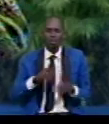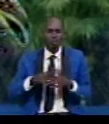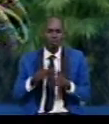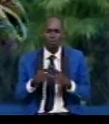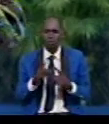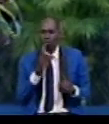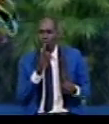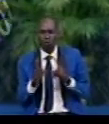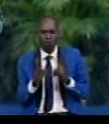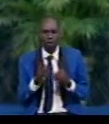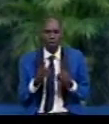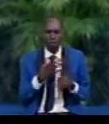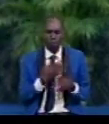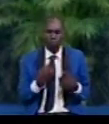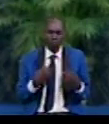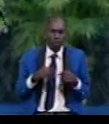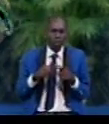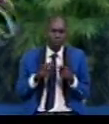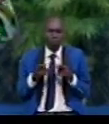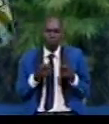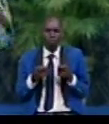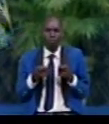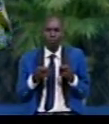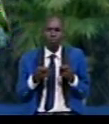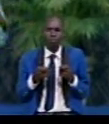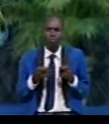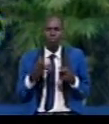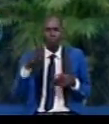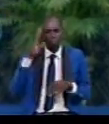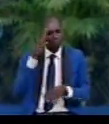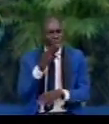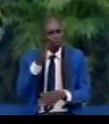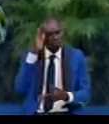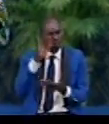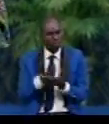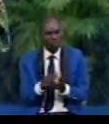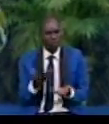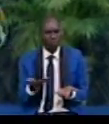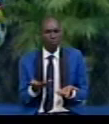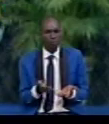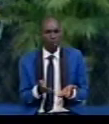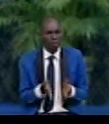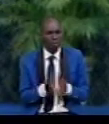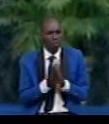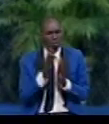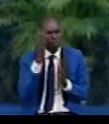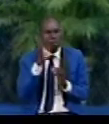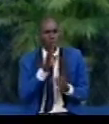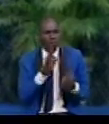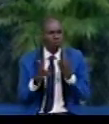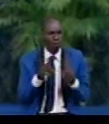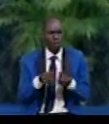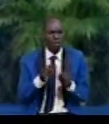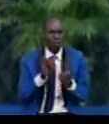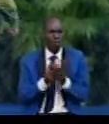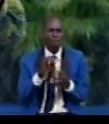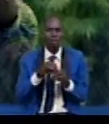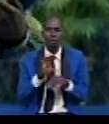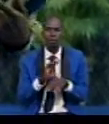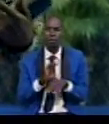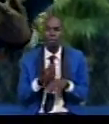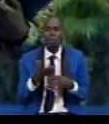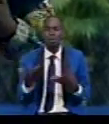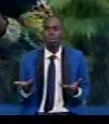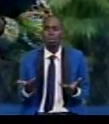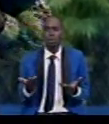but I controlled myself. After the service, my husband said, why now? Why did you shout like that inside church now? I said, will I behave